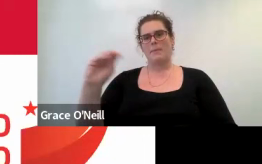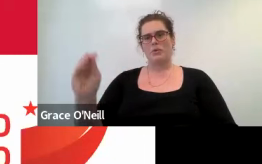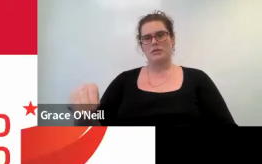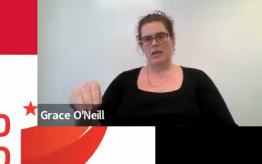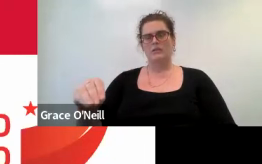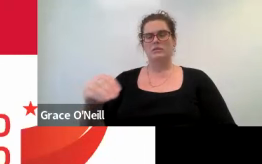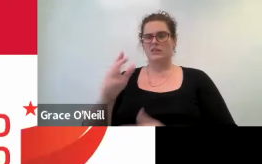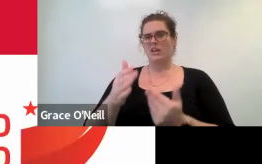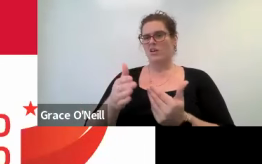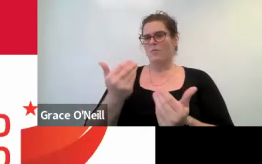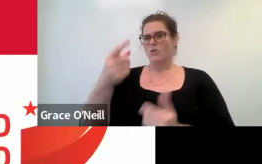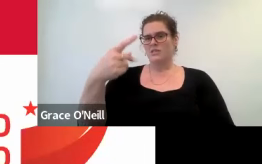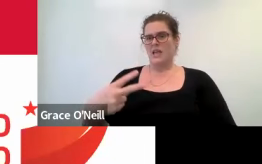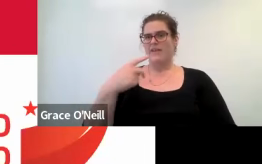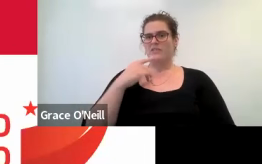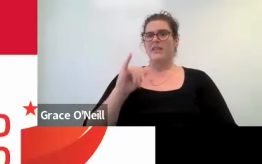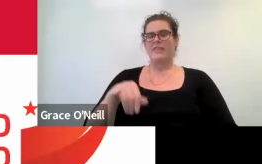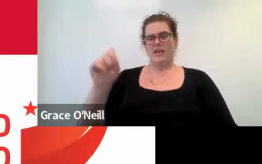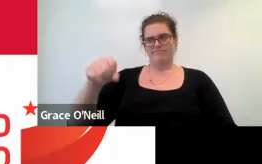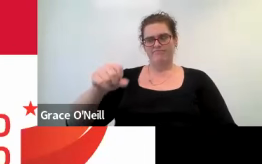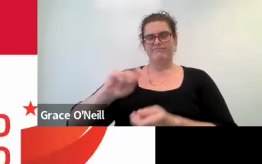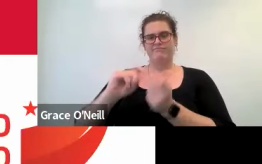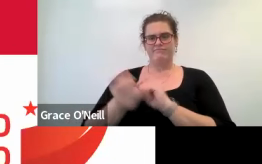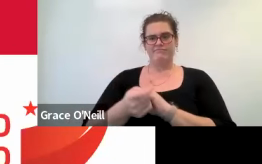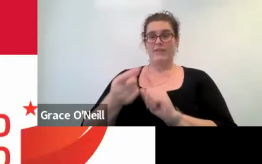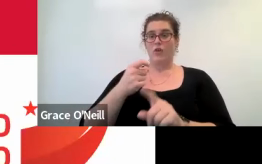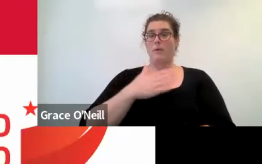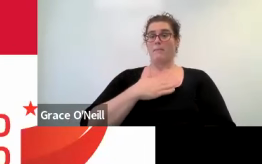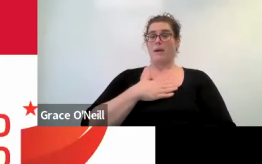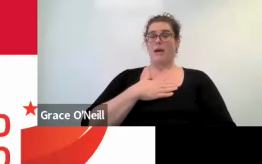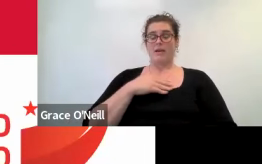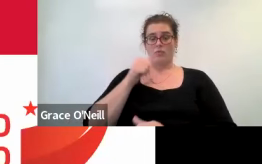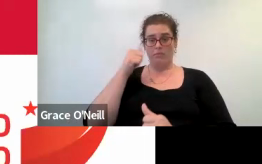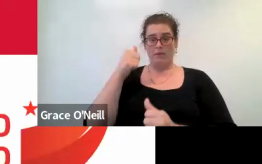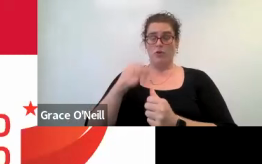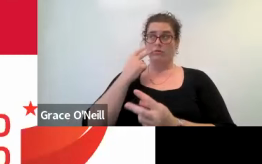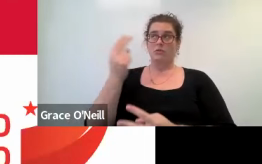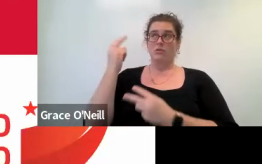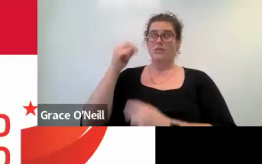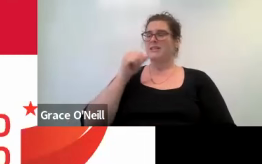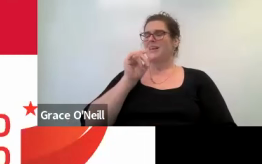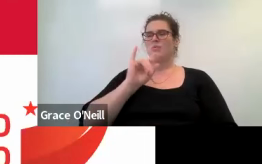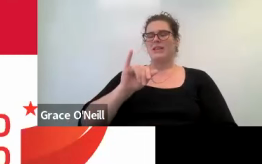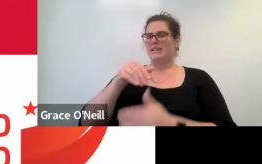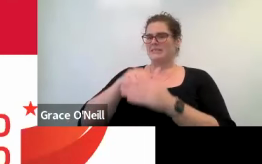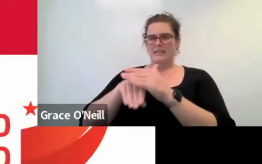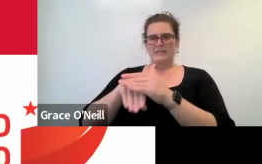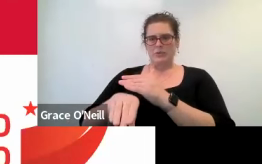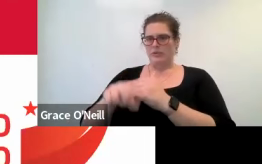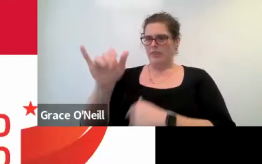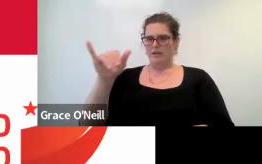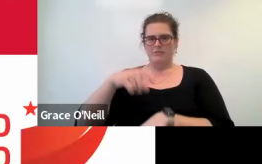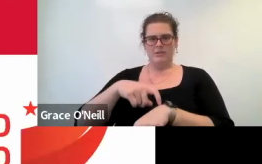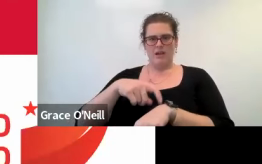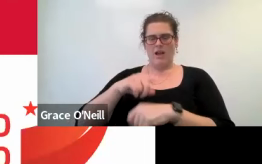about half, but at the time, from my recollection, it wasn't as readily accessible at the time that the survey